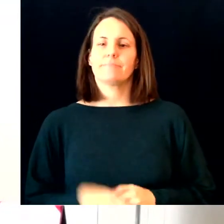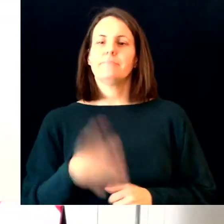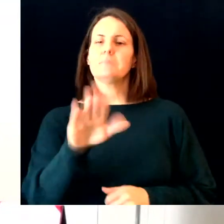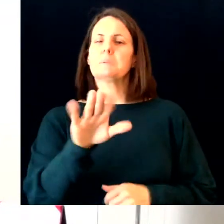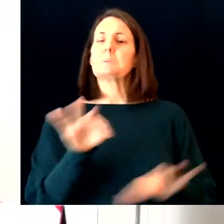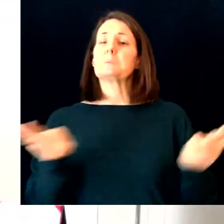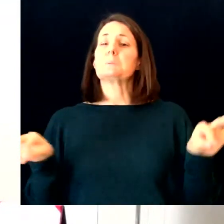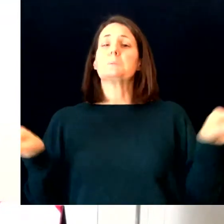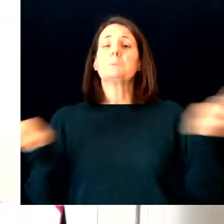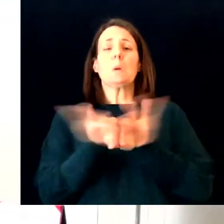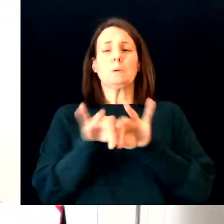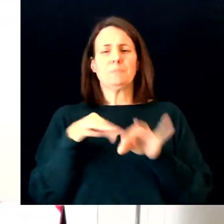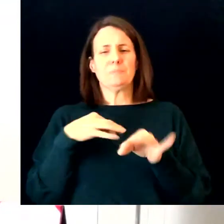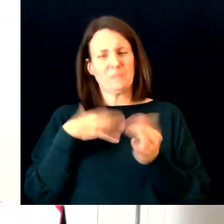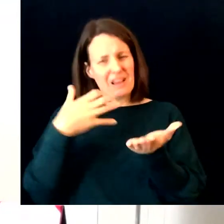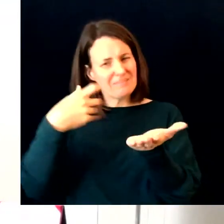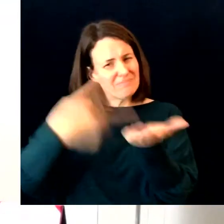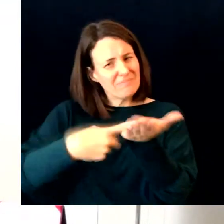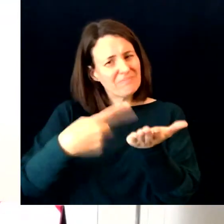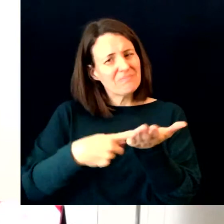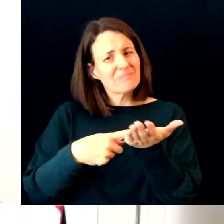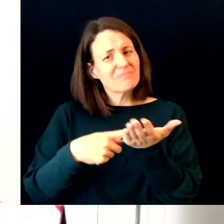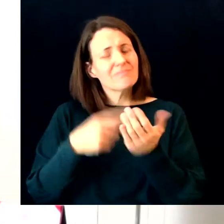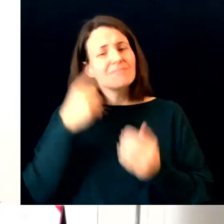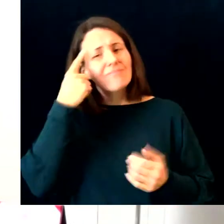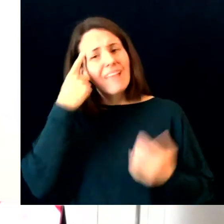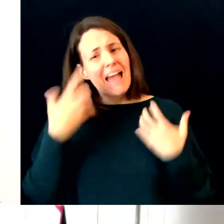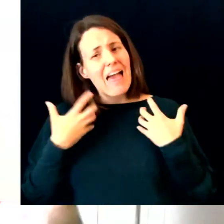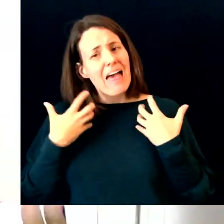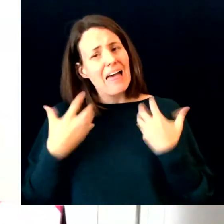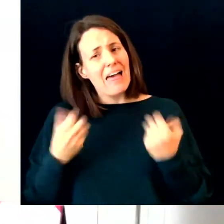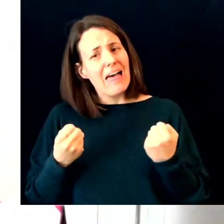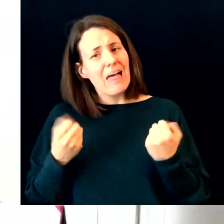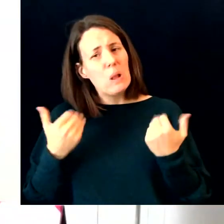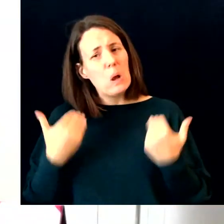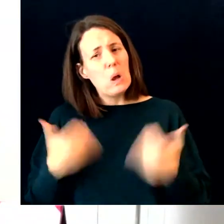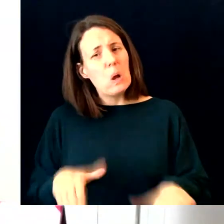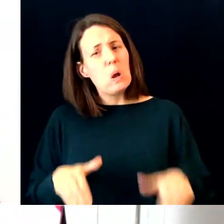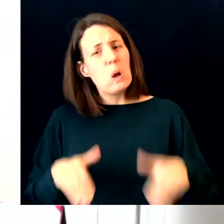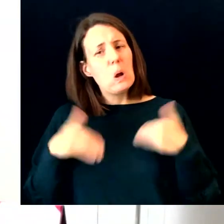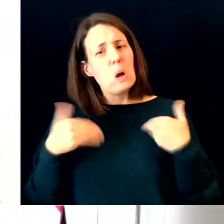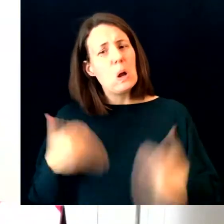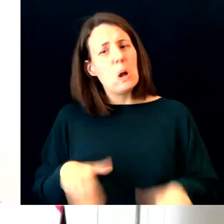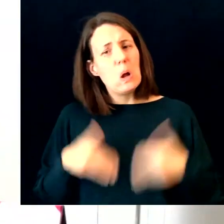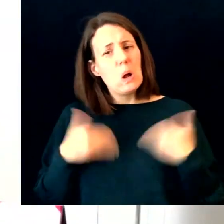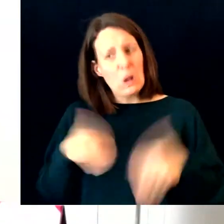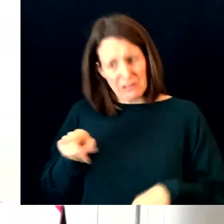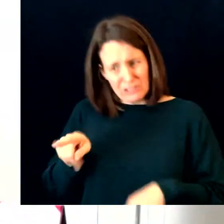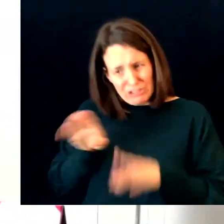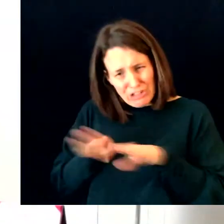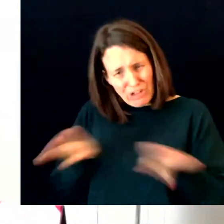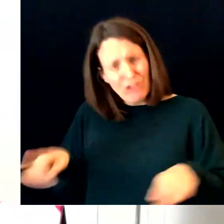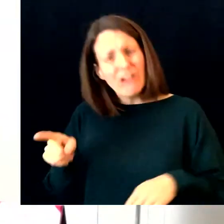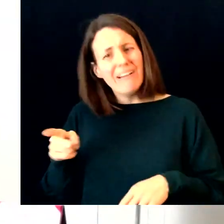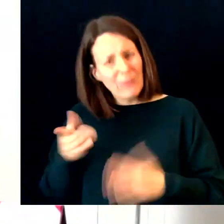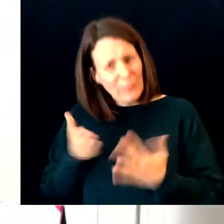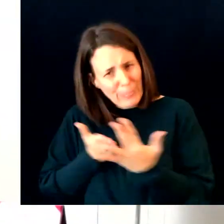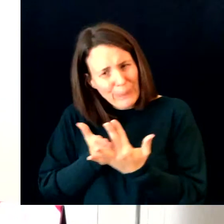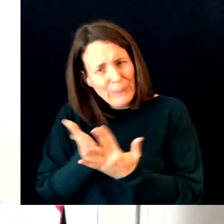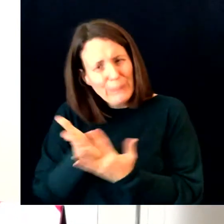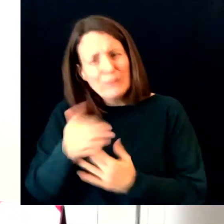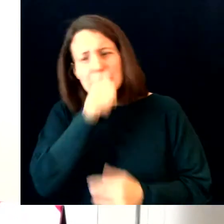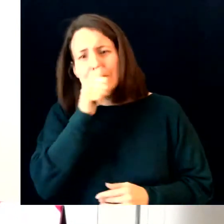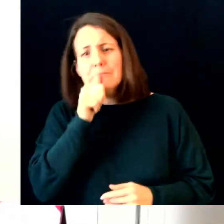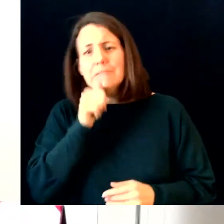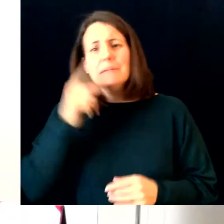we're seeing on our children in this pandemic. We talk a lot about physical health for our children, and that is so important. But